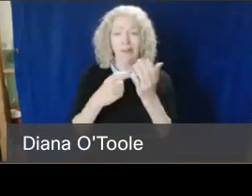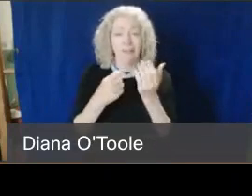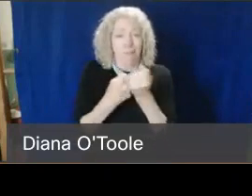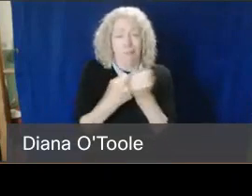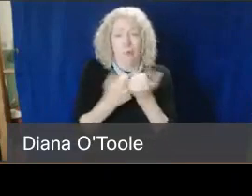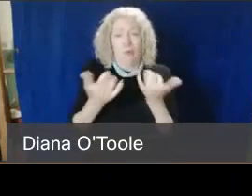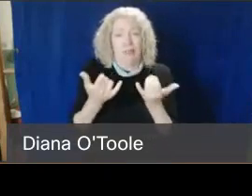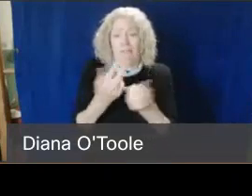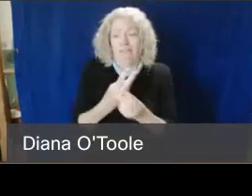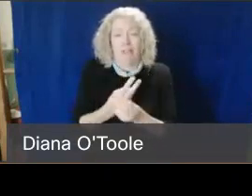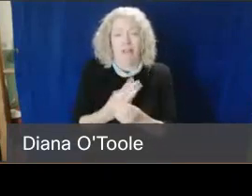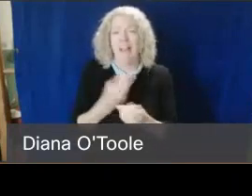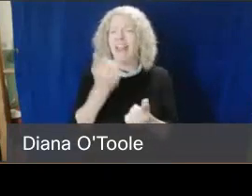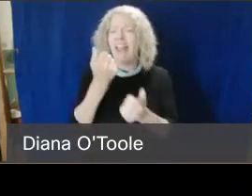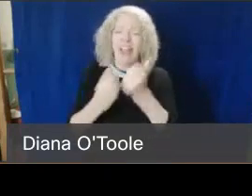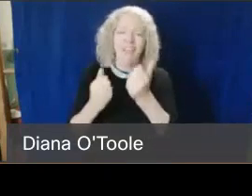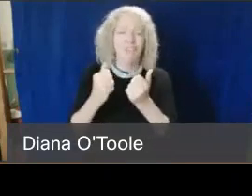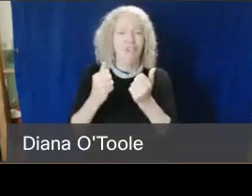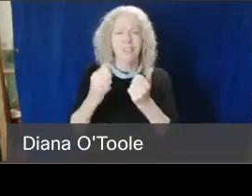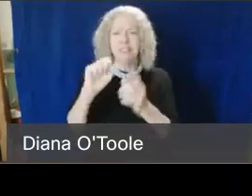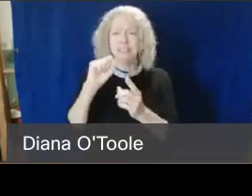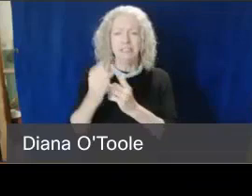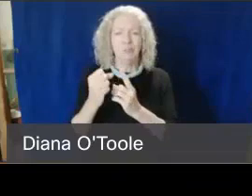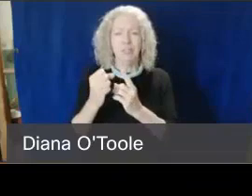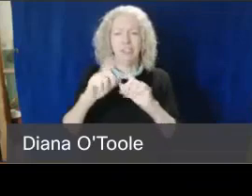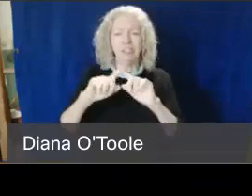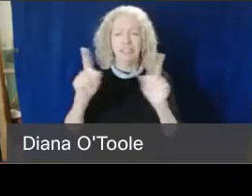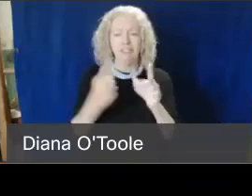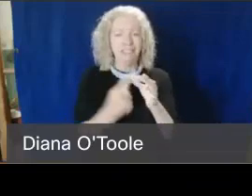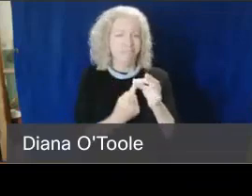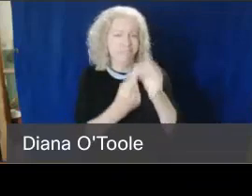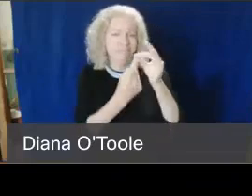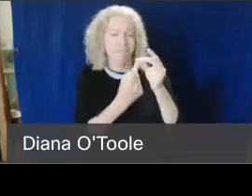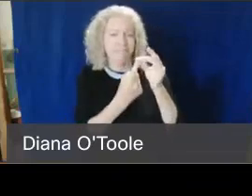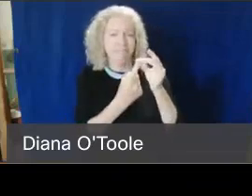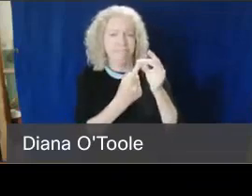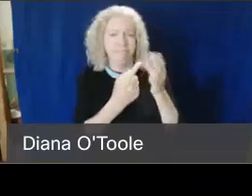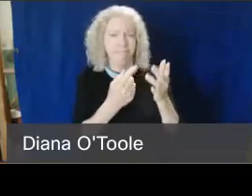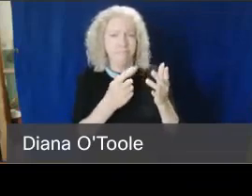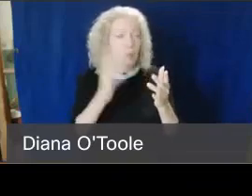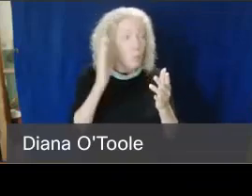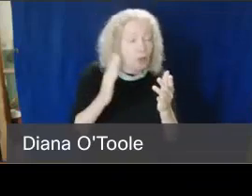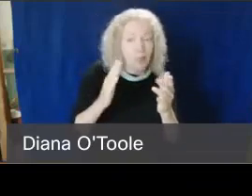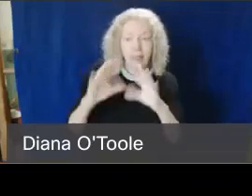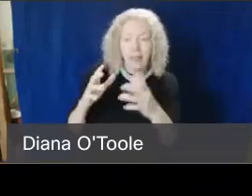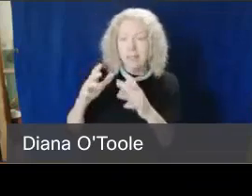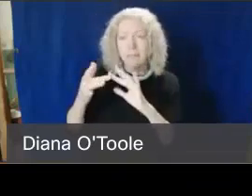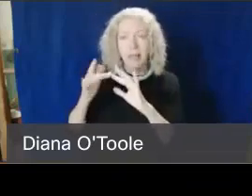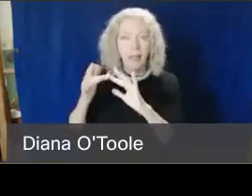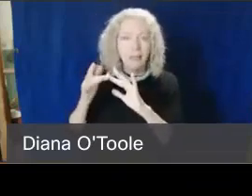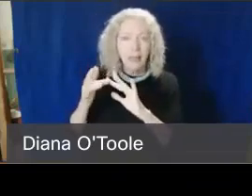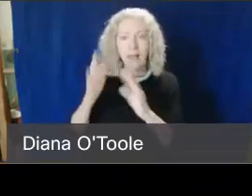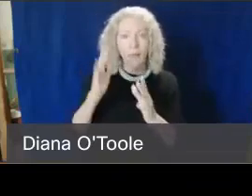Every situation is different. Students' personal health issues are part of it. Will the class be online or will it be in